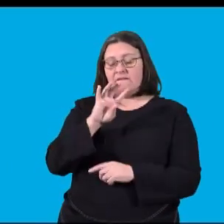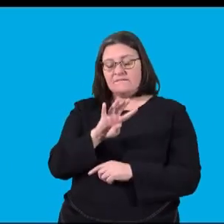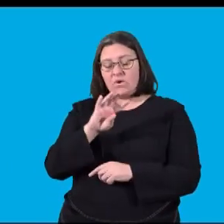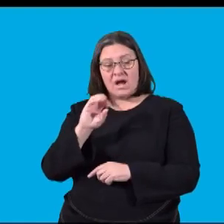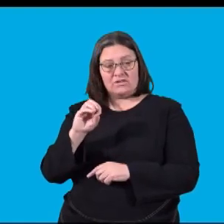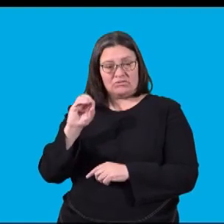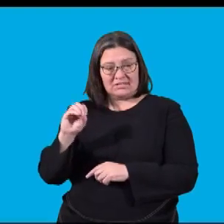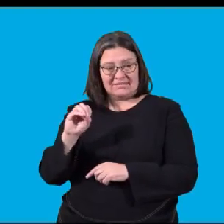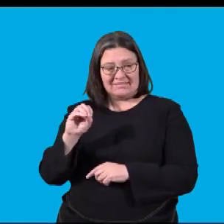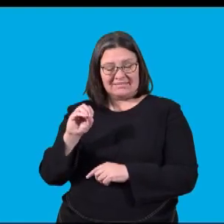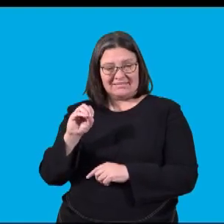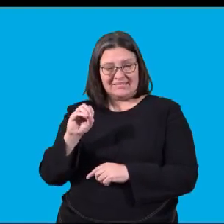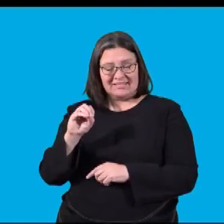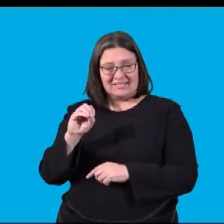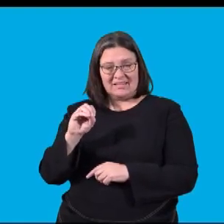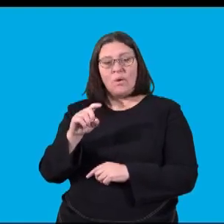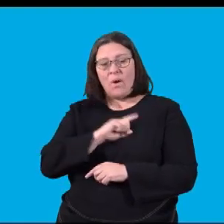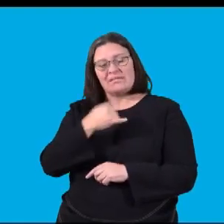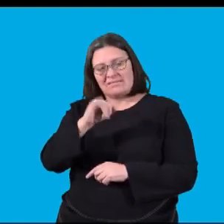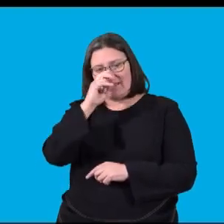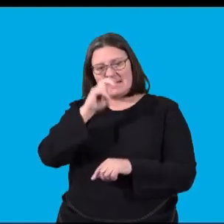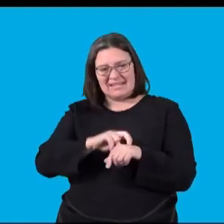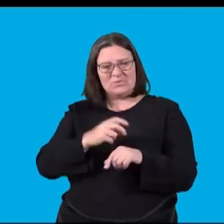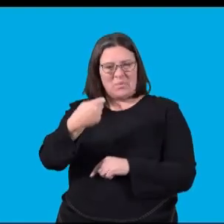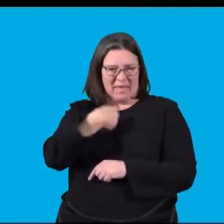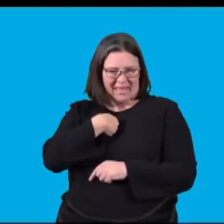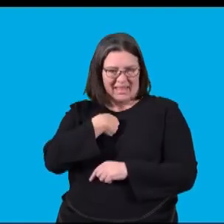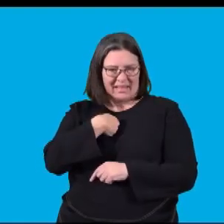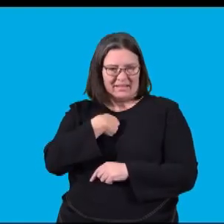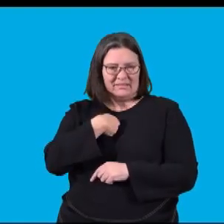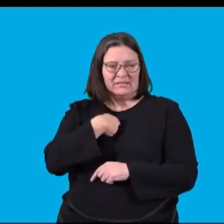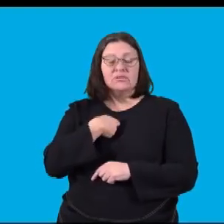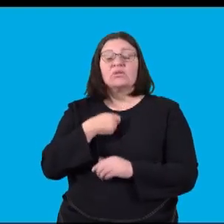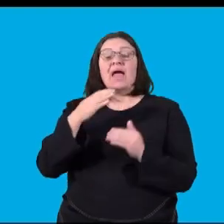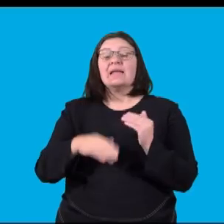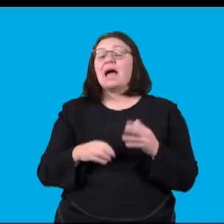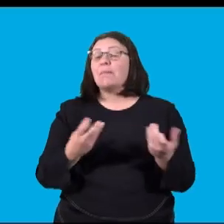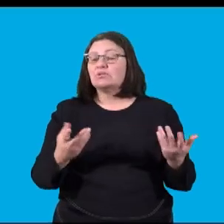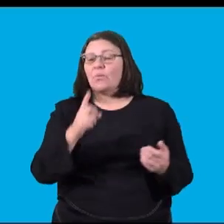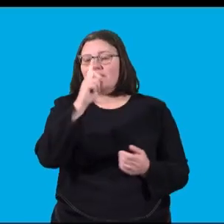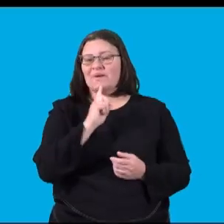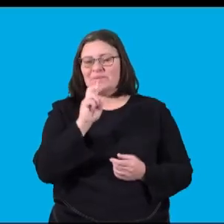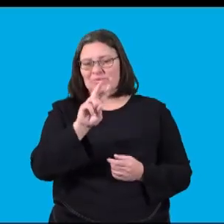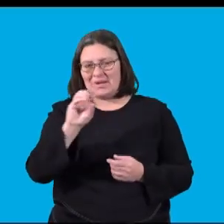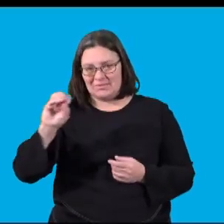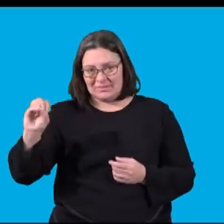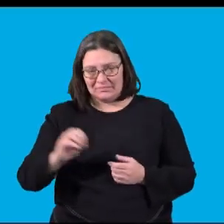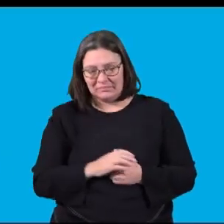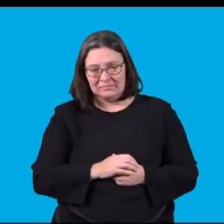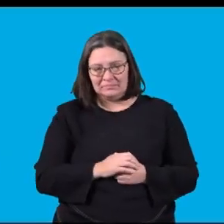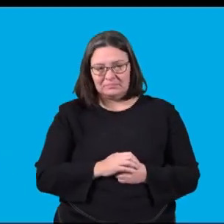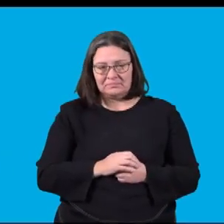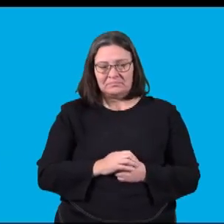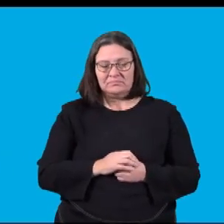plus the amount that is still due, the 400. so that we end up with